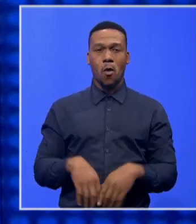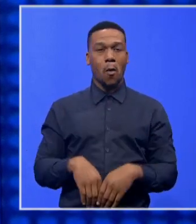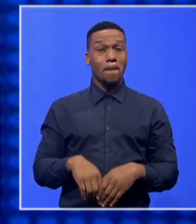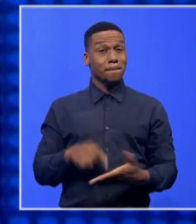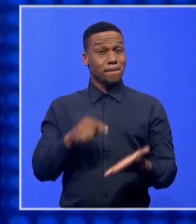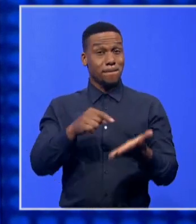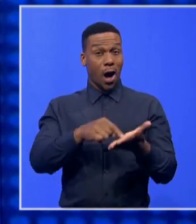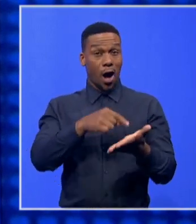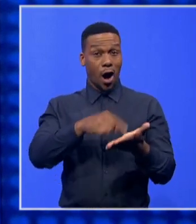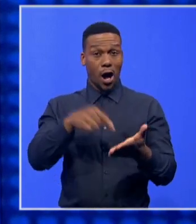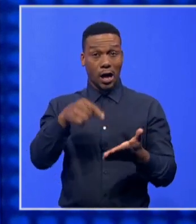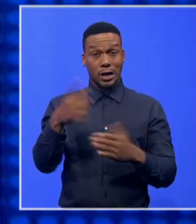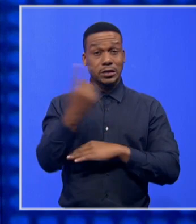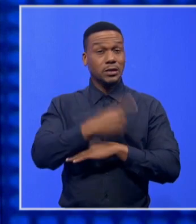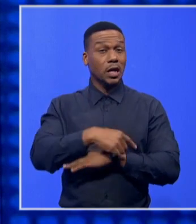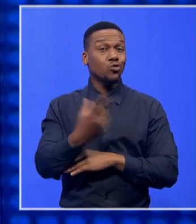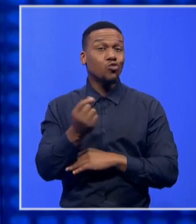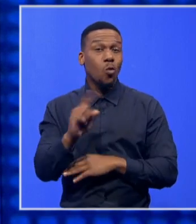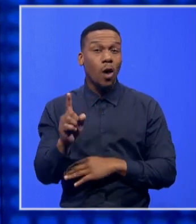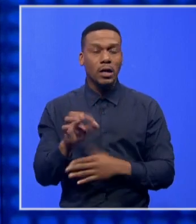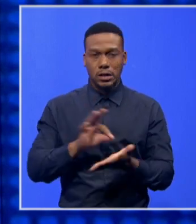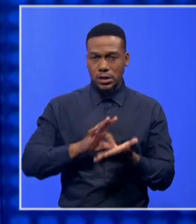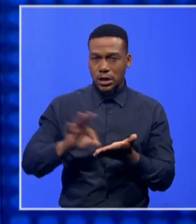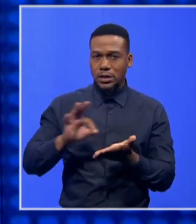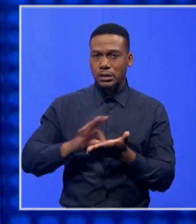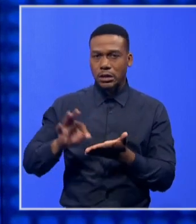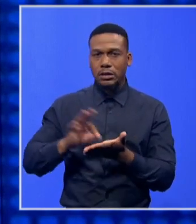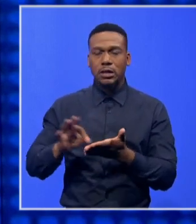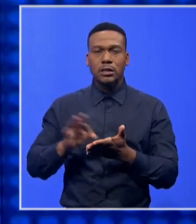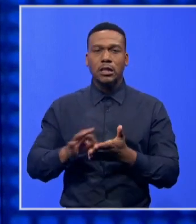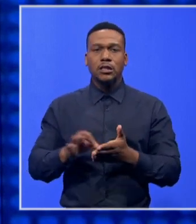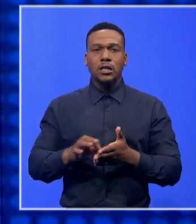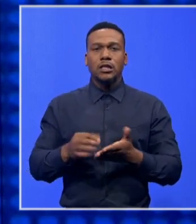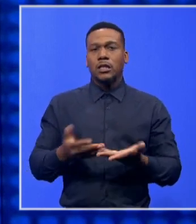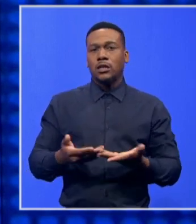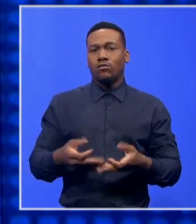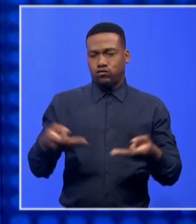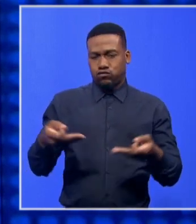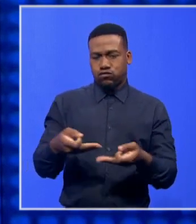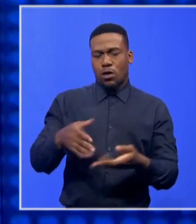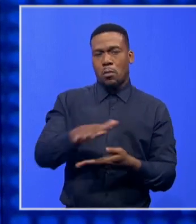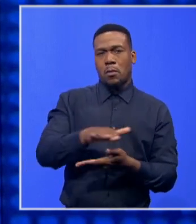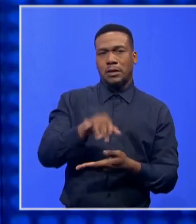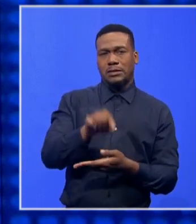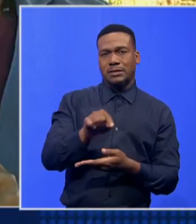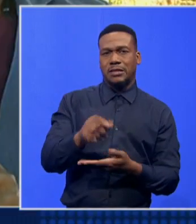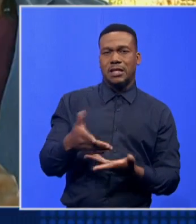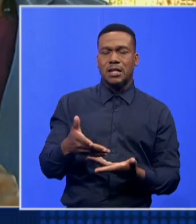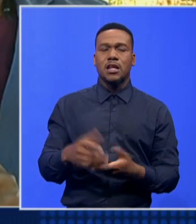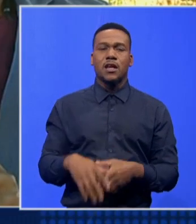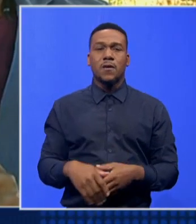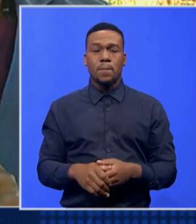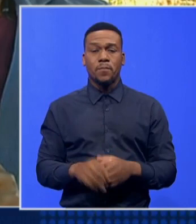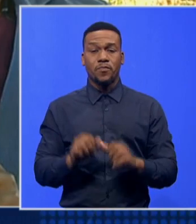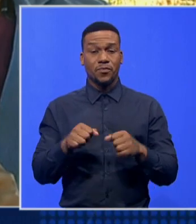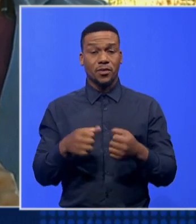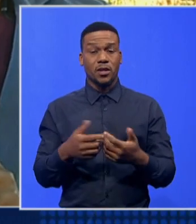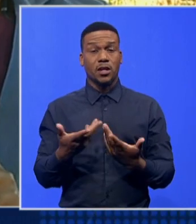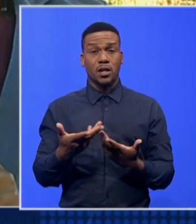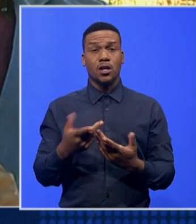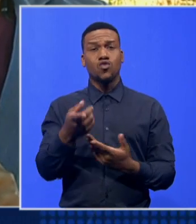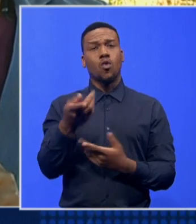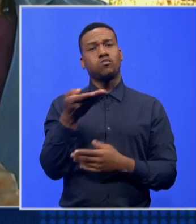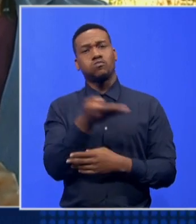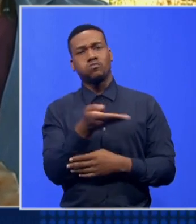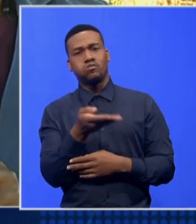by cleaning the graves of their departed loved ones. For more on this story, let's now speak to our reporter, Pimani Baloyi. Pimani, good morning